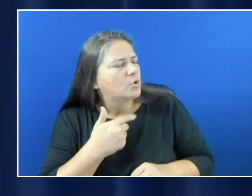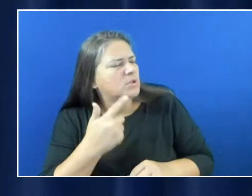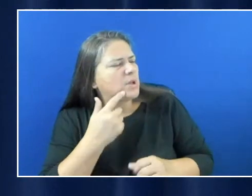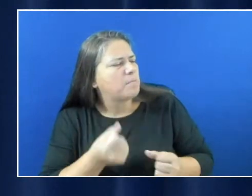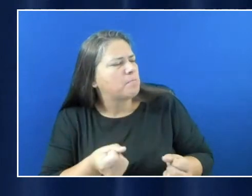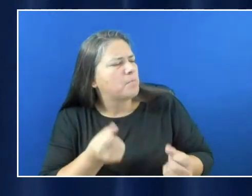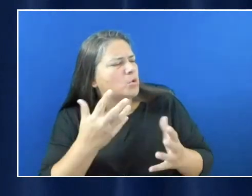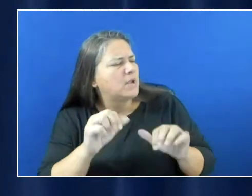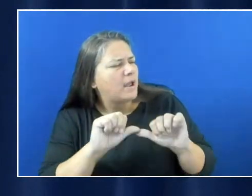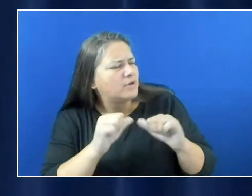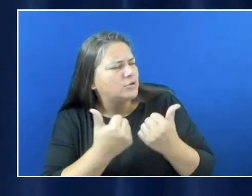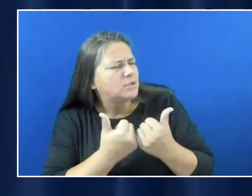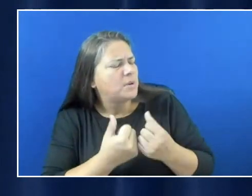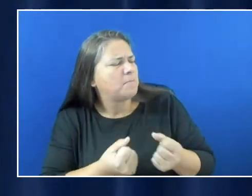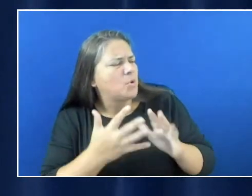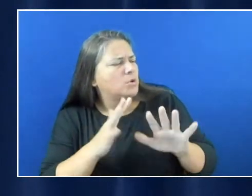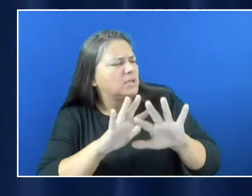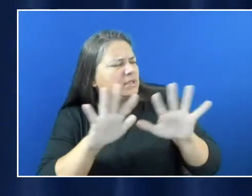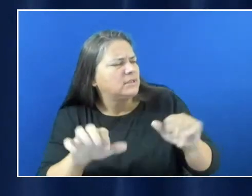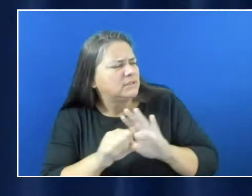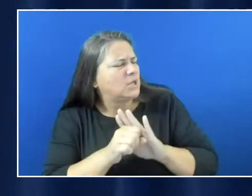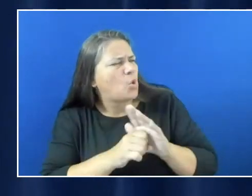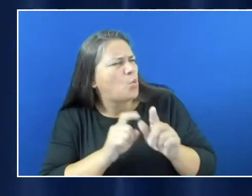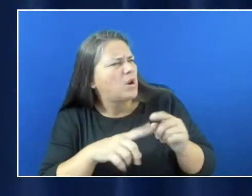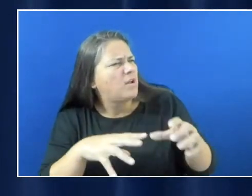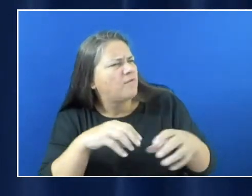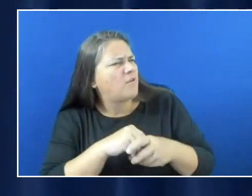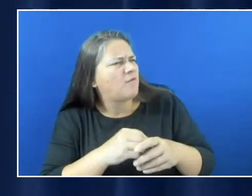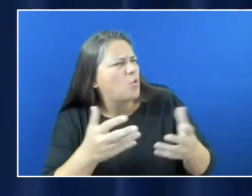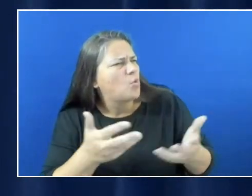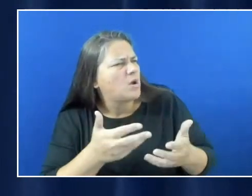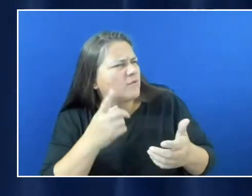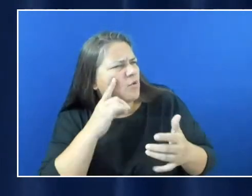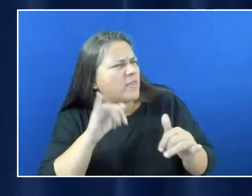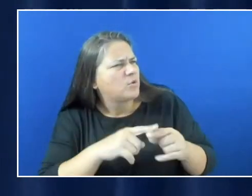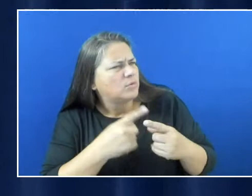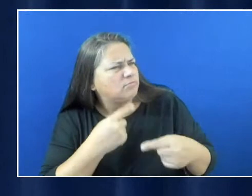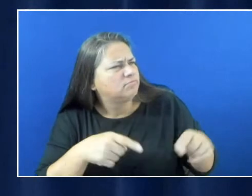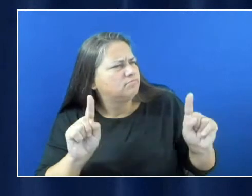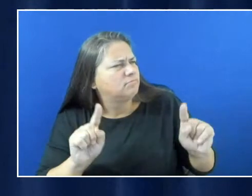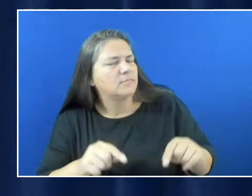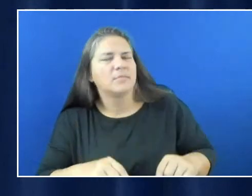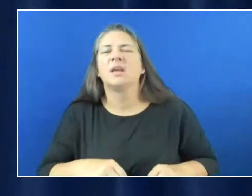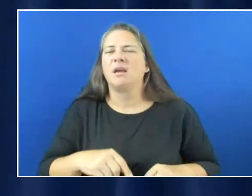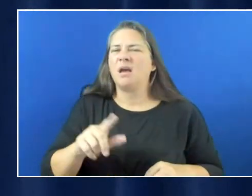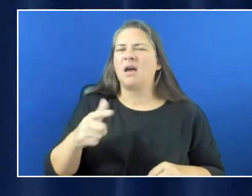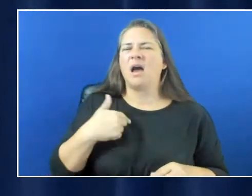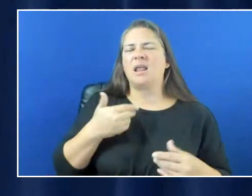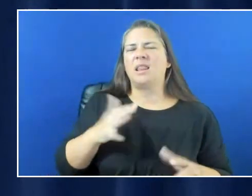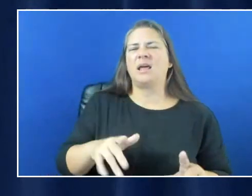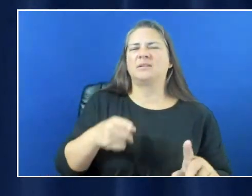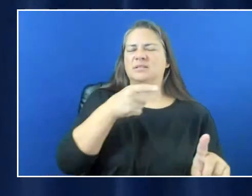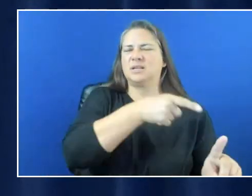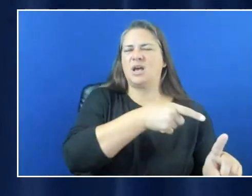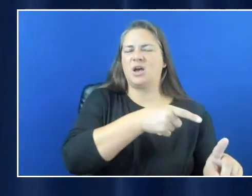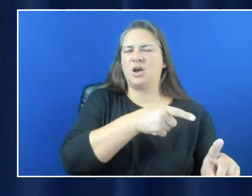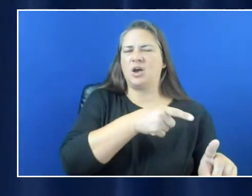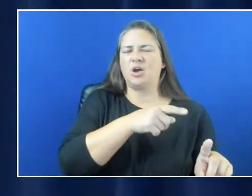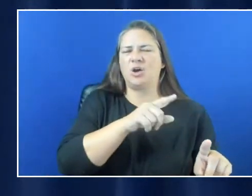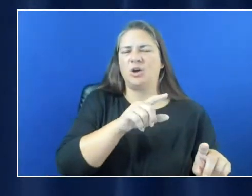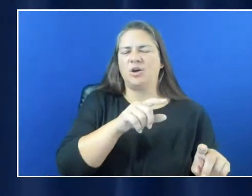but what was it involved? Well, I will Colonel Burnett to speak more specifically, but from our perspective in the AG's